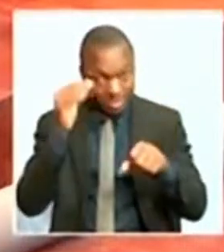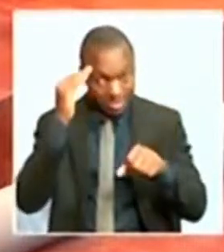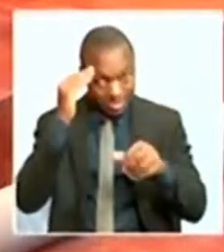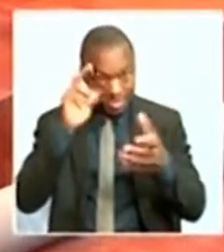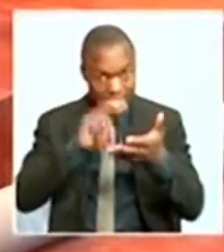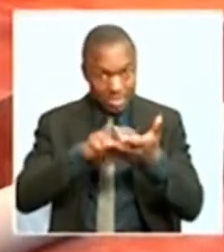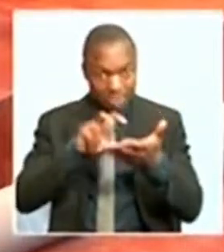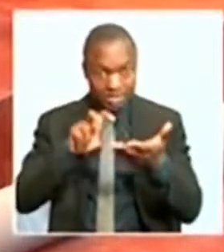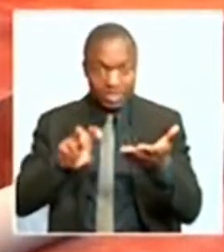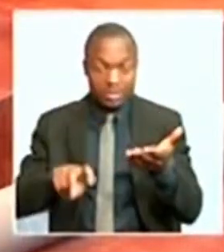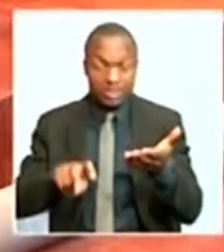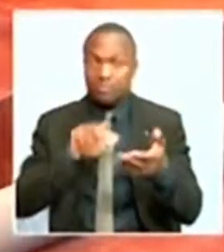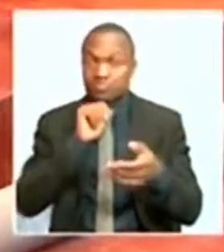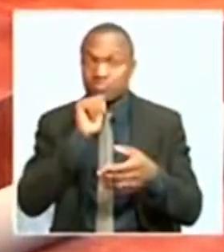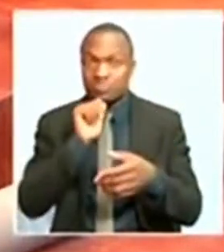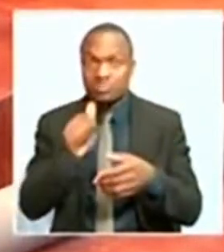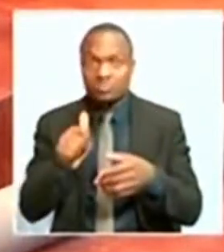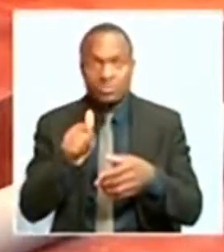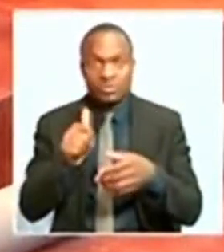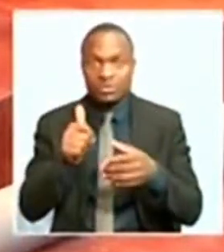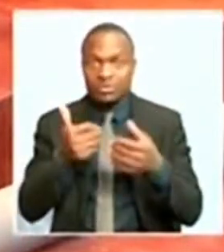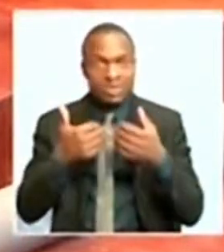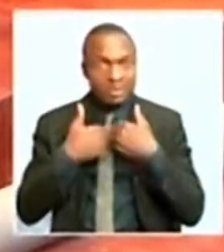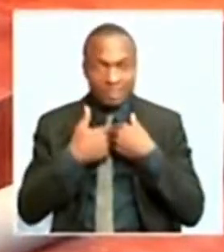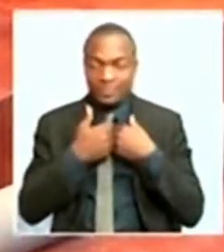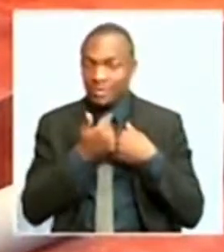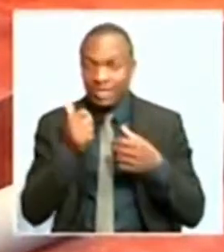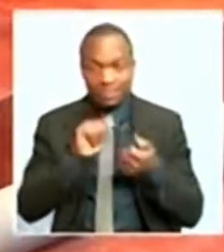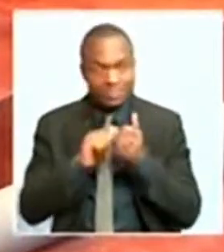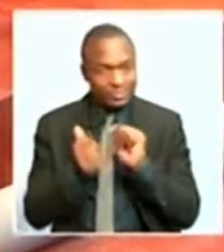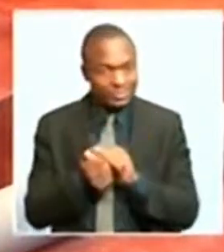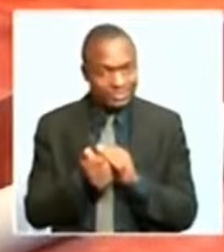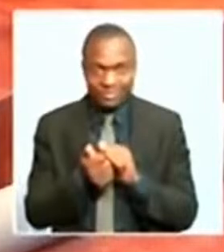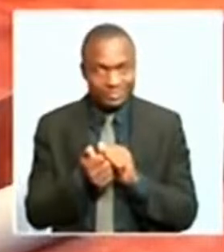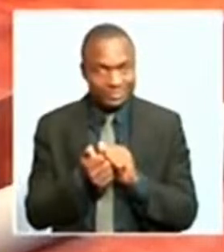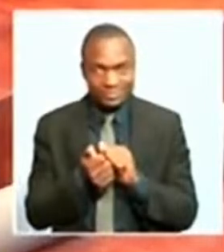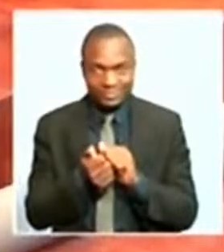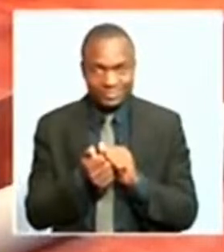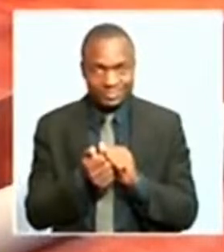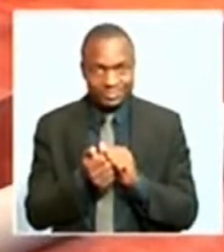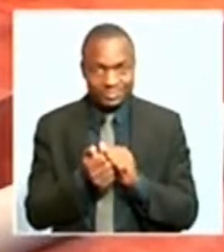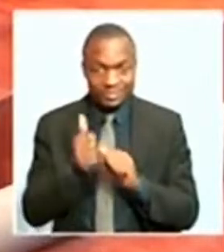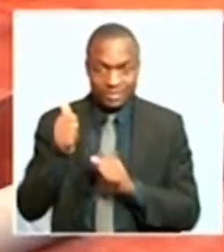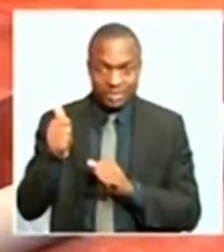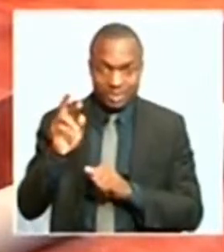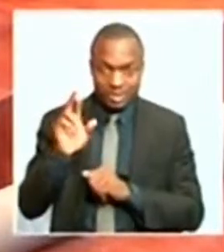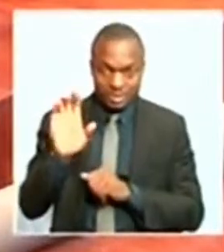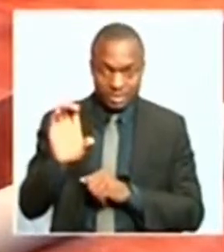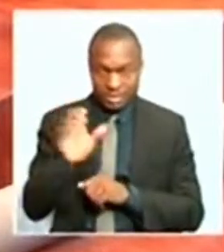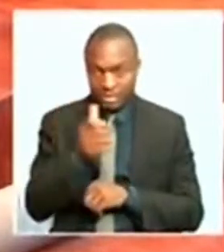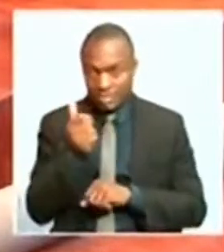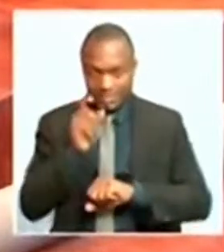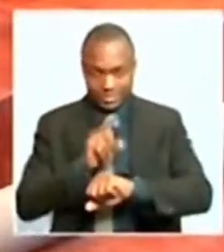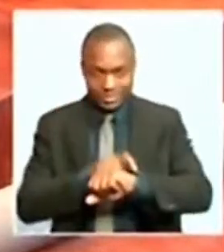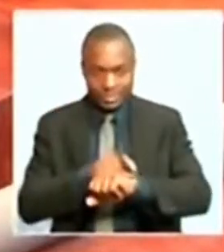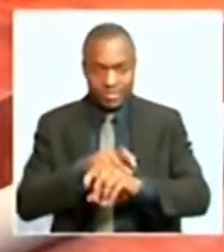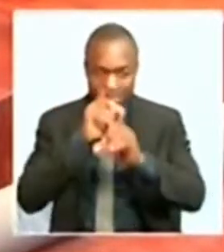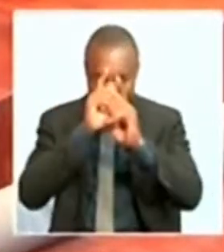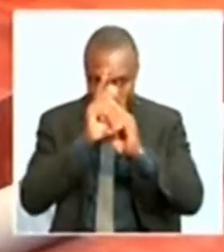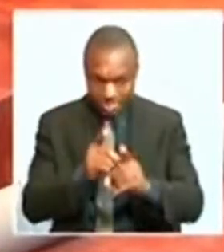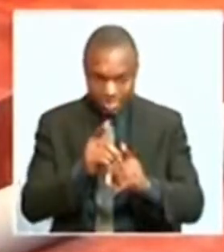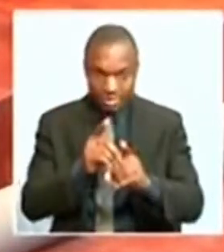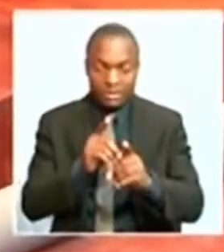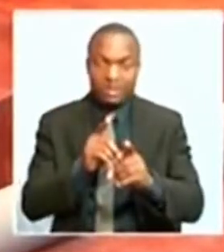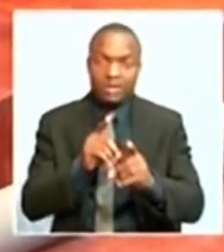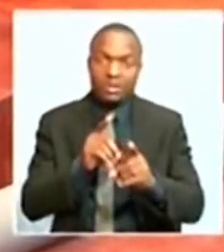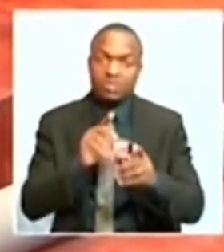withdrawal will not affect any contractual obligations that are already in force with the ARC at any time we decide to withdraw,